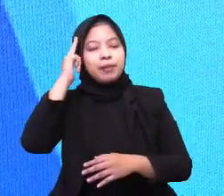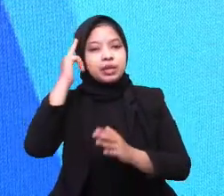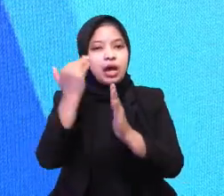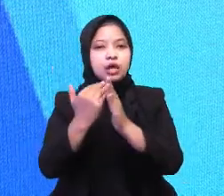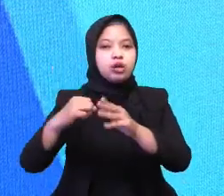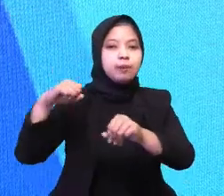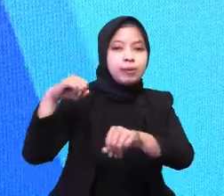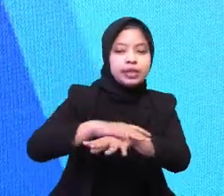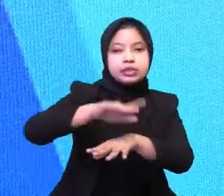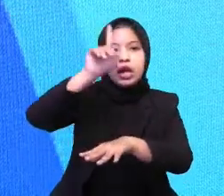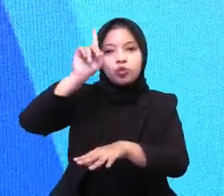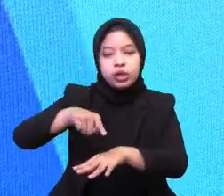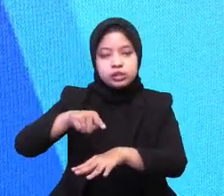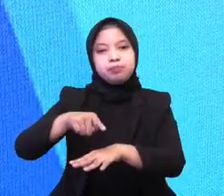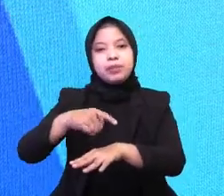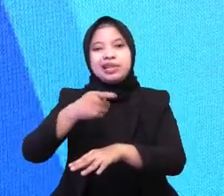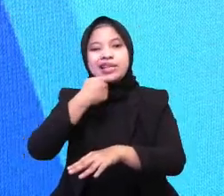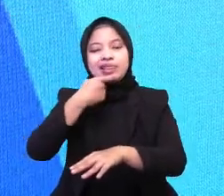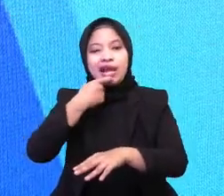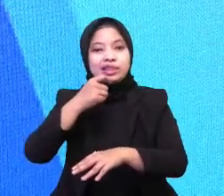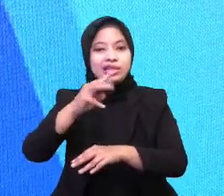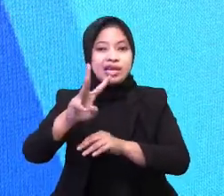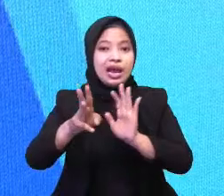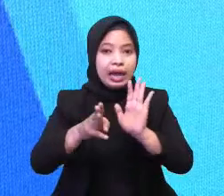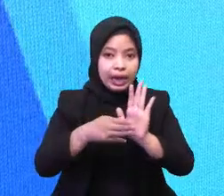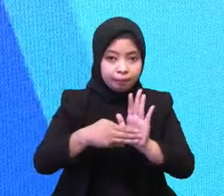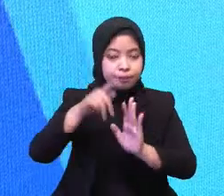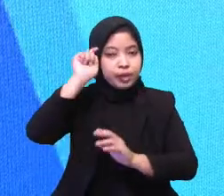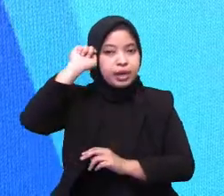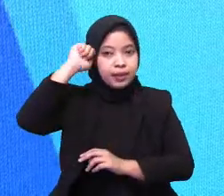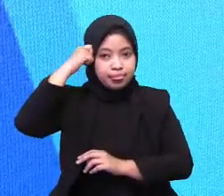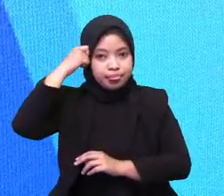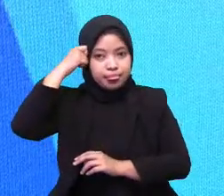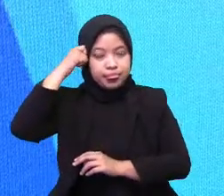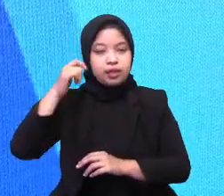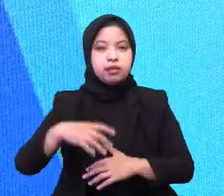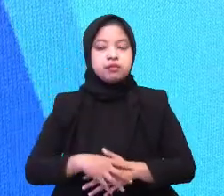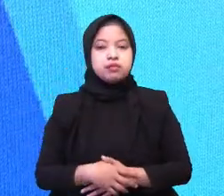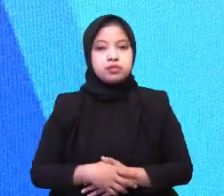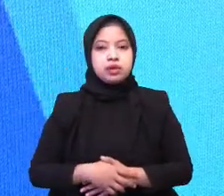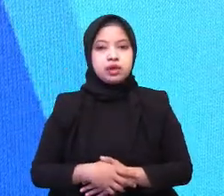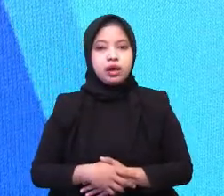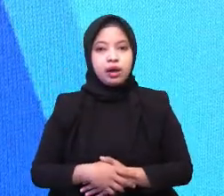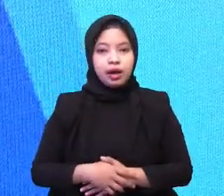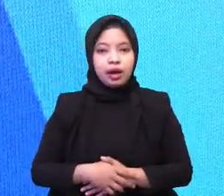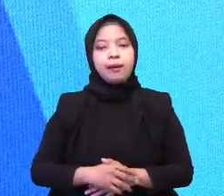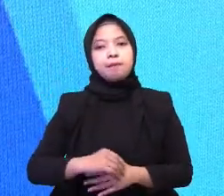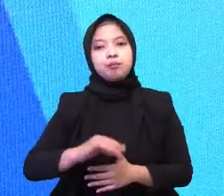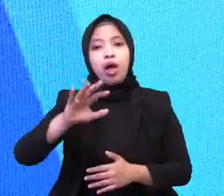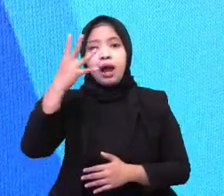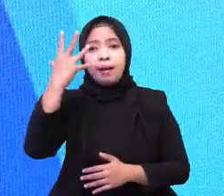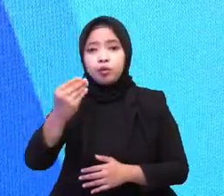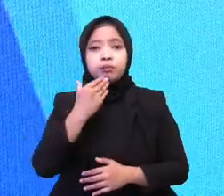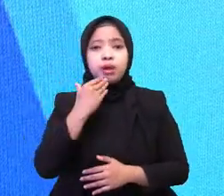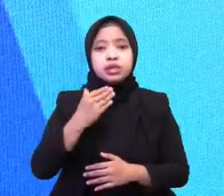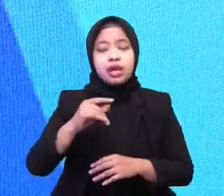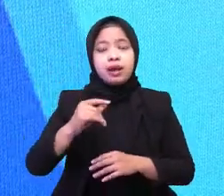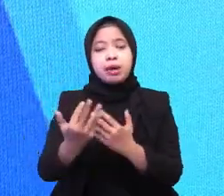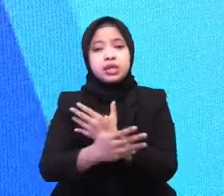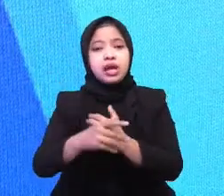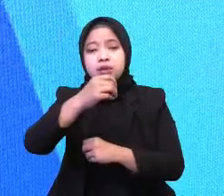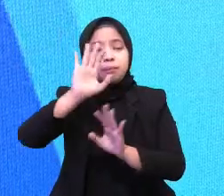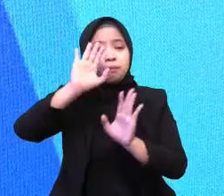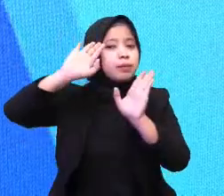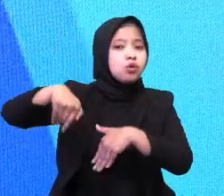government supports the event of free and mass homecoming in many regions in Indonesia.